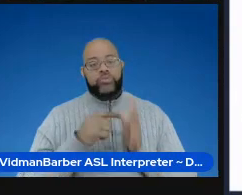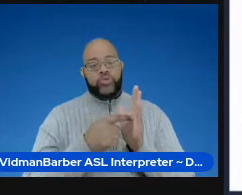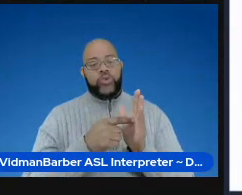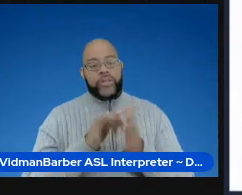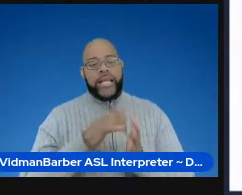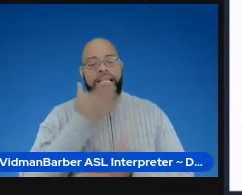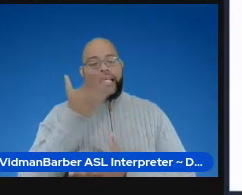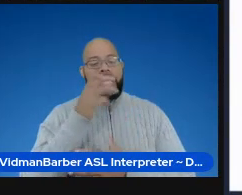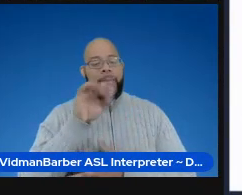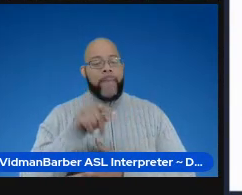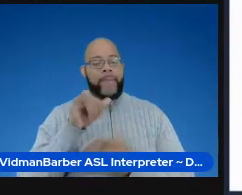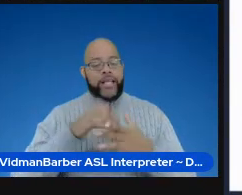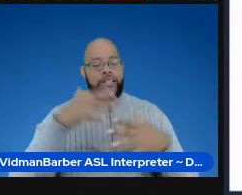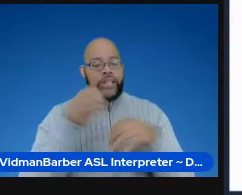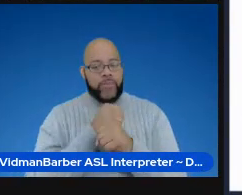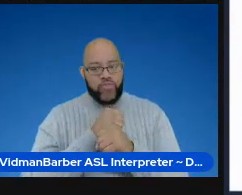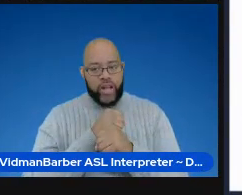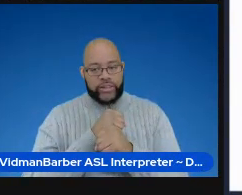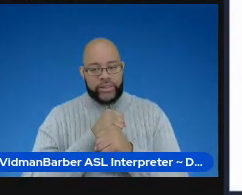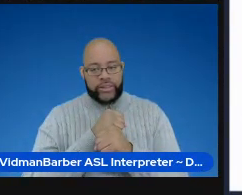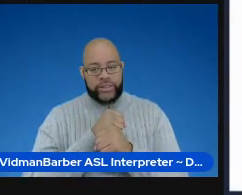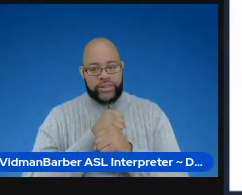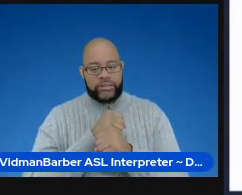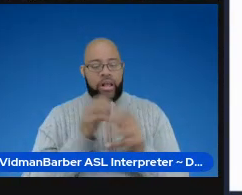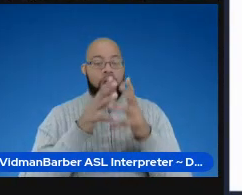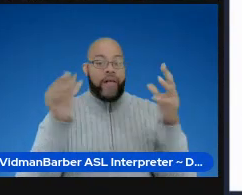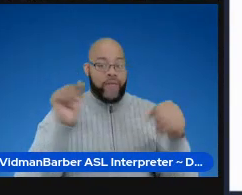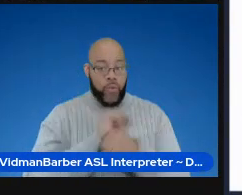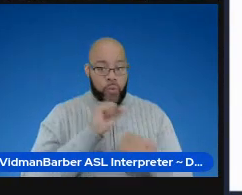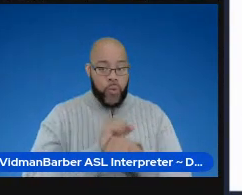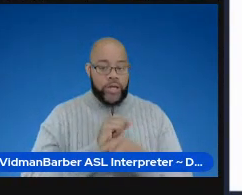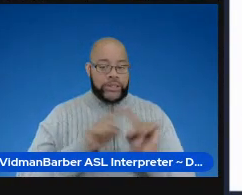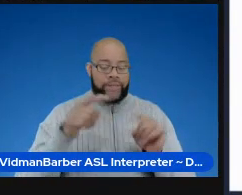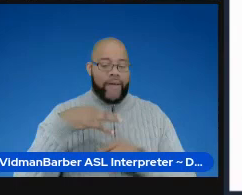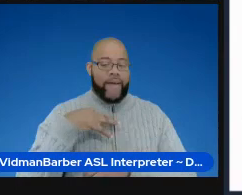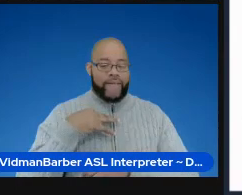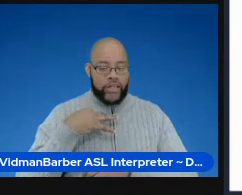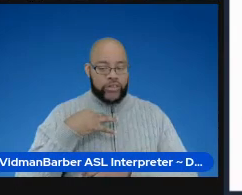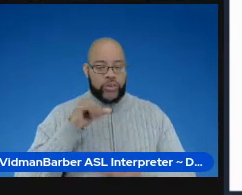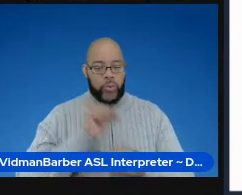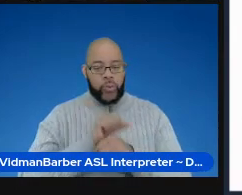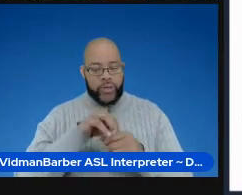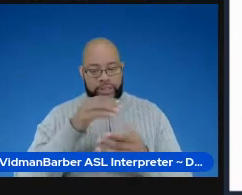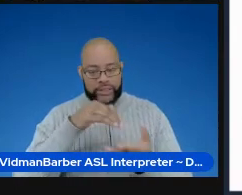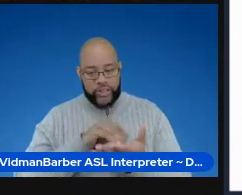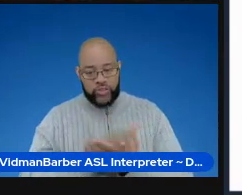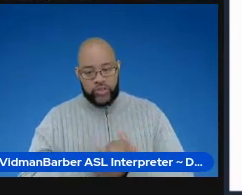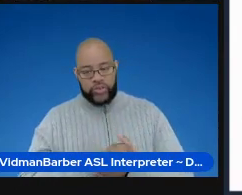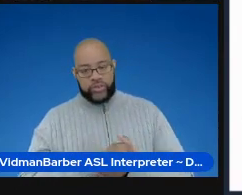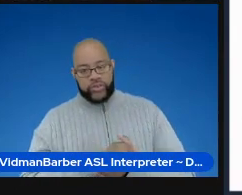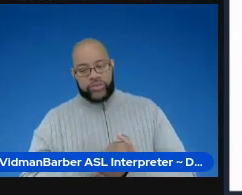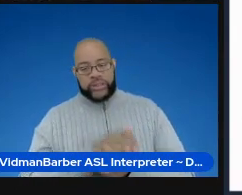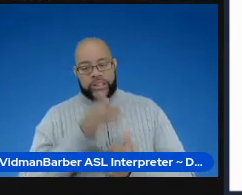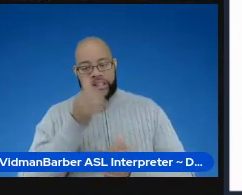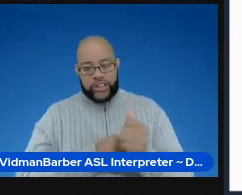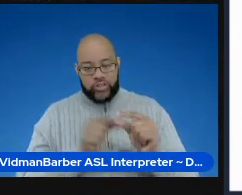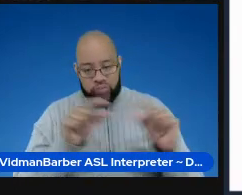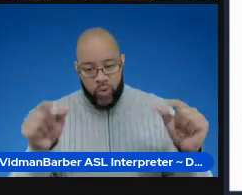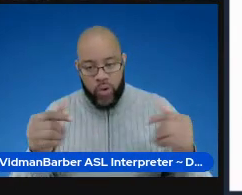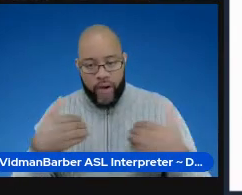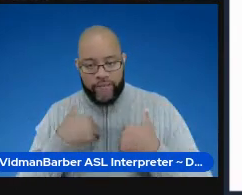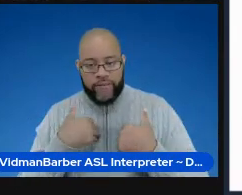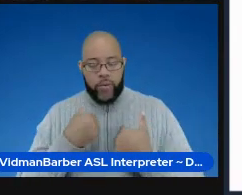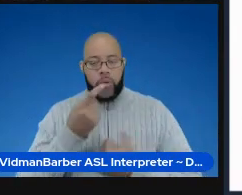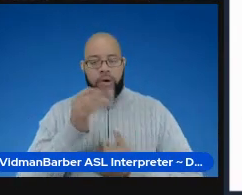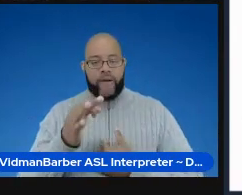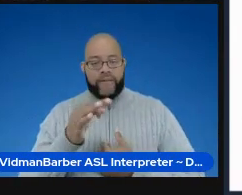map that summarizes a ton of work by different volunteers that worked in the center. And in each row, you have one